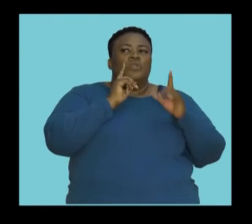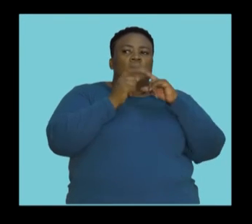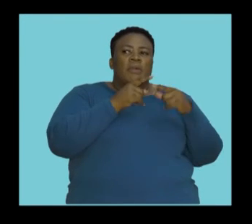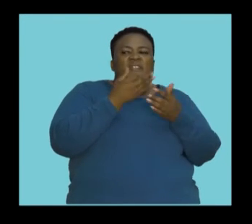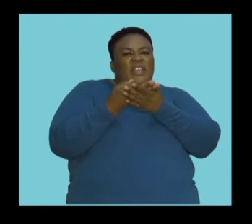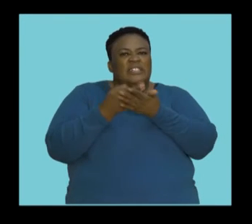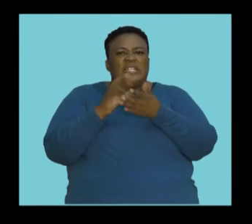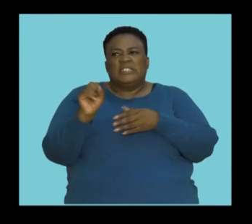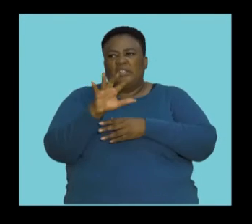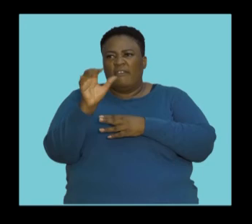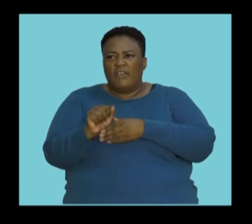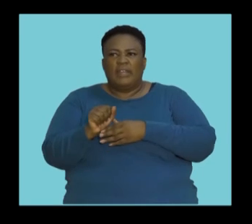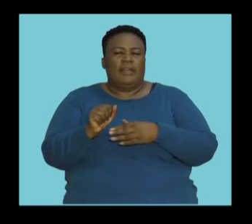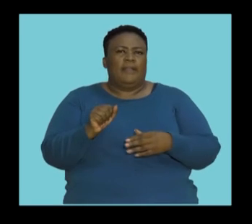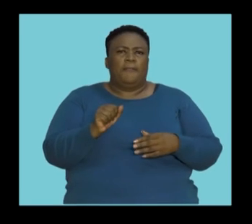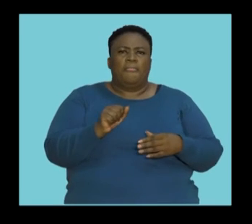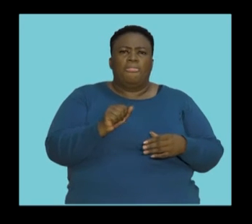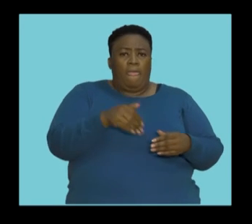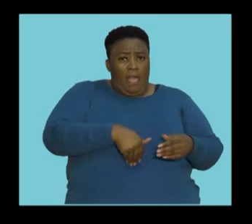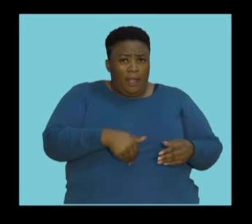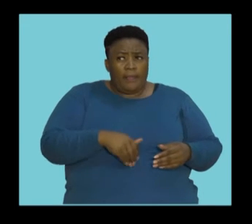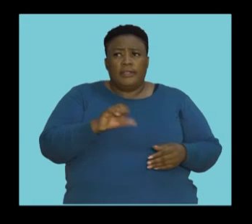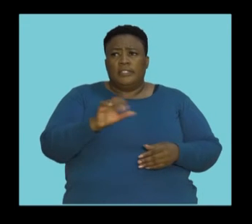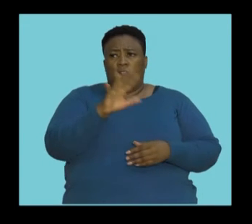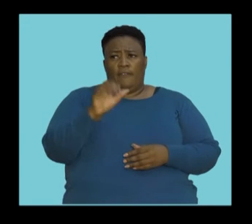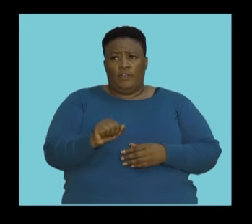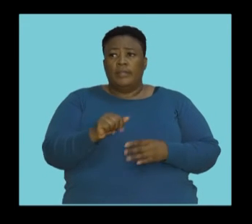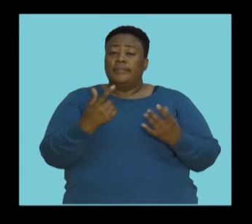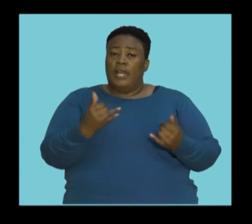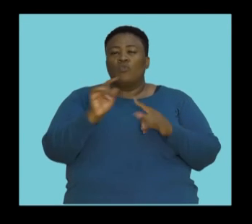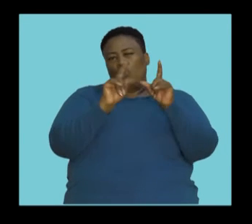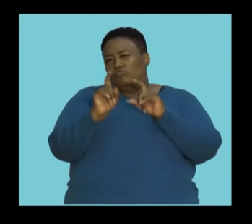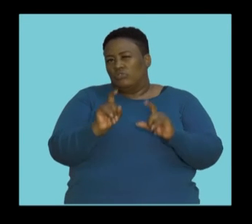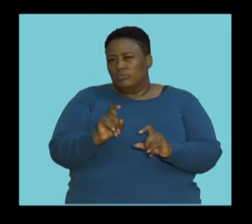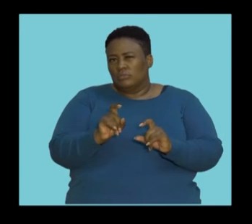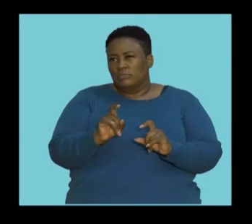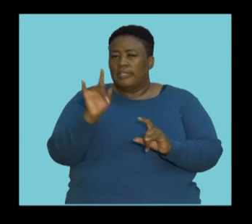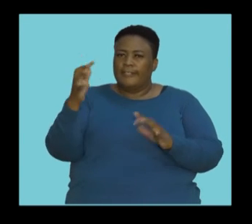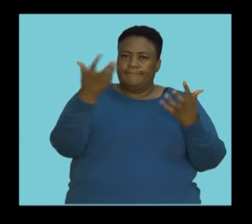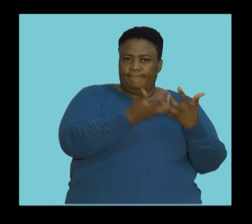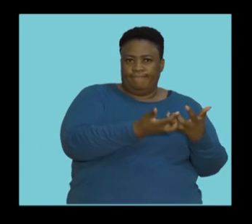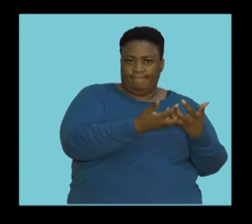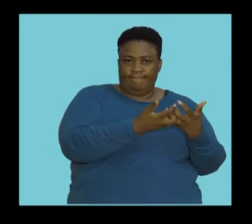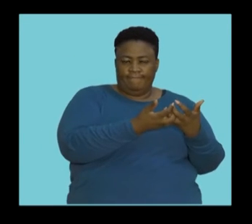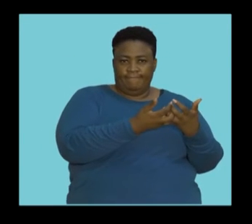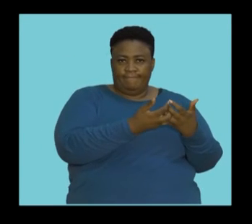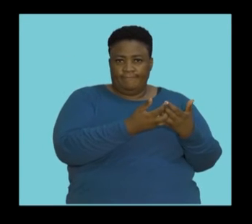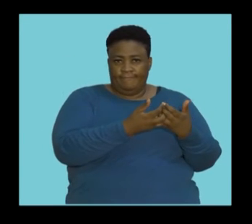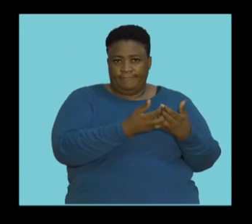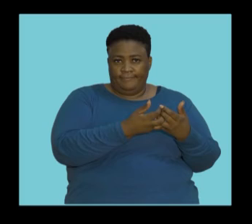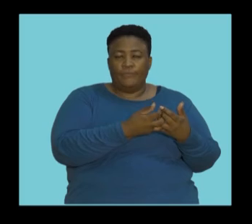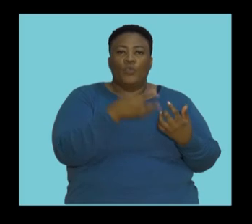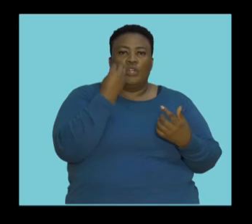factors in South Africa, we've looked at hunger in South Africa. Let's take some questions that are related to